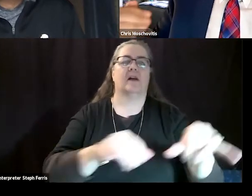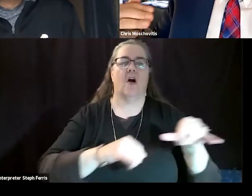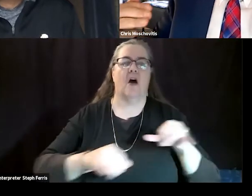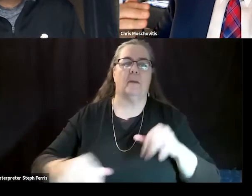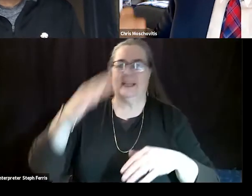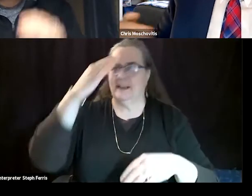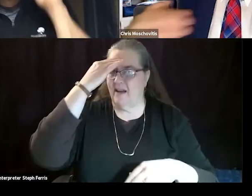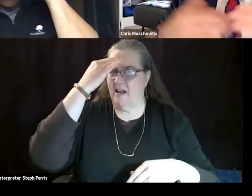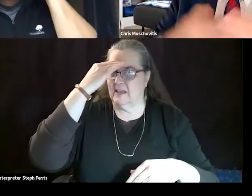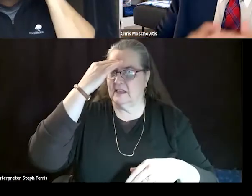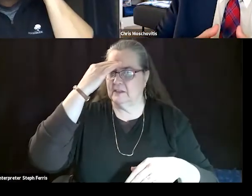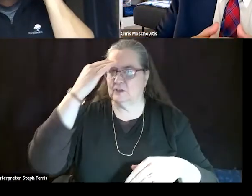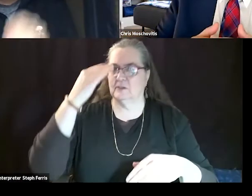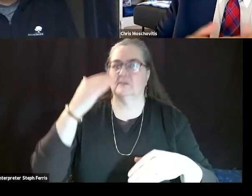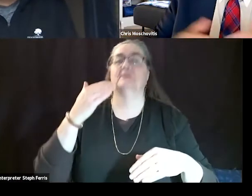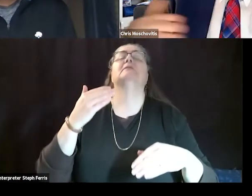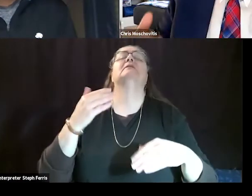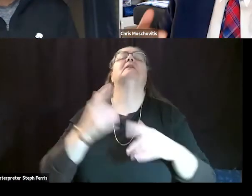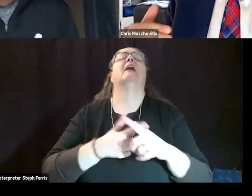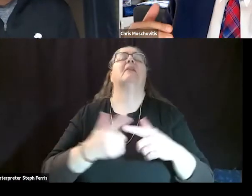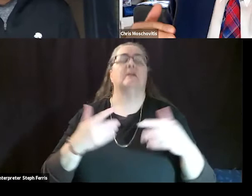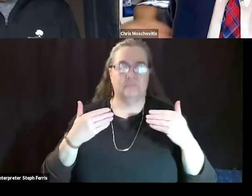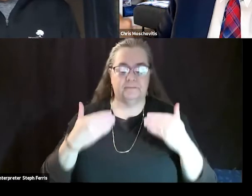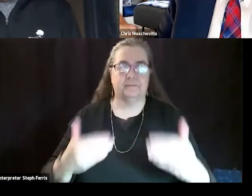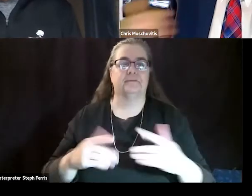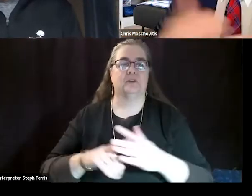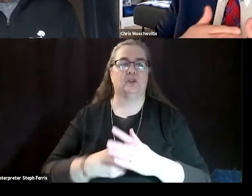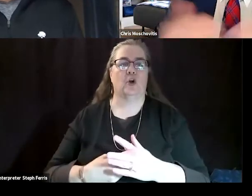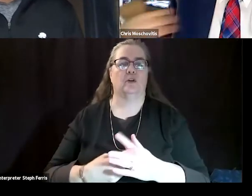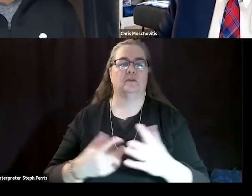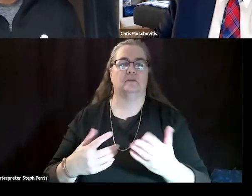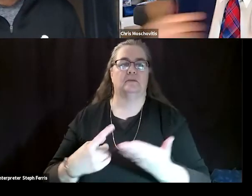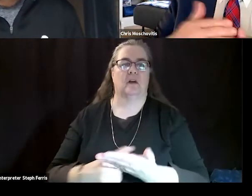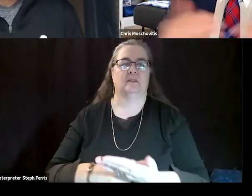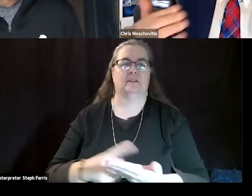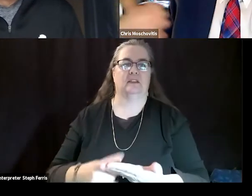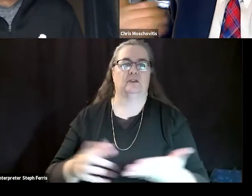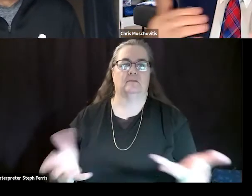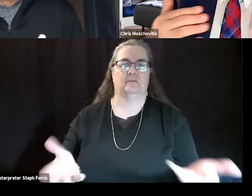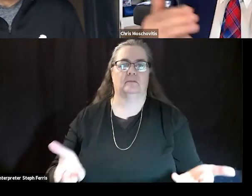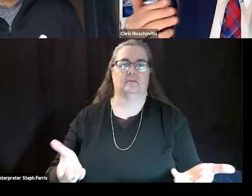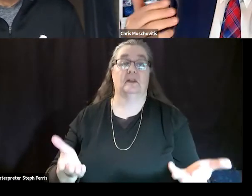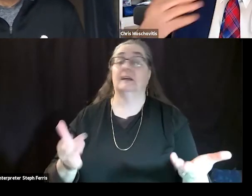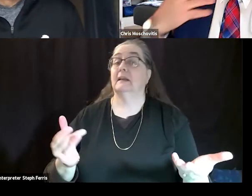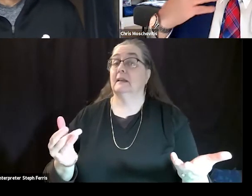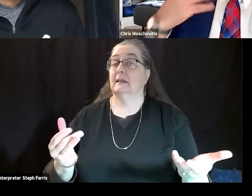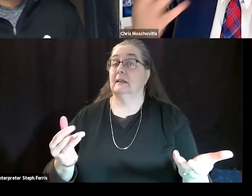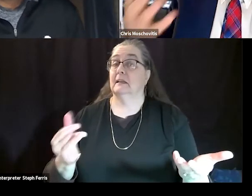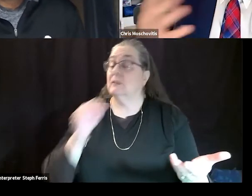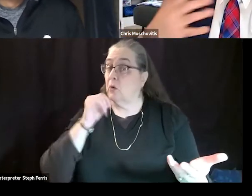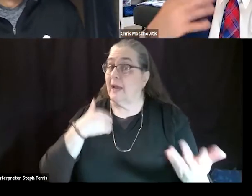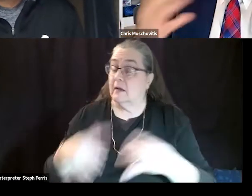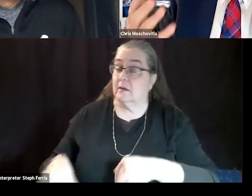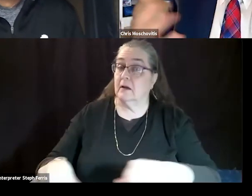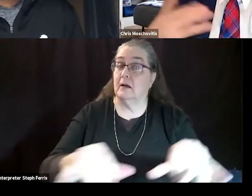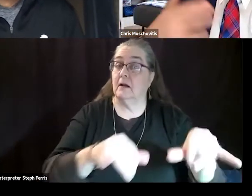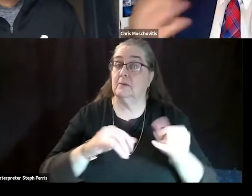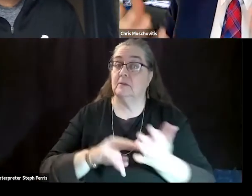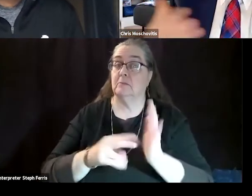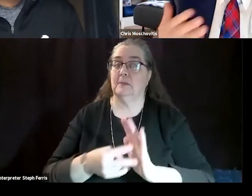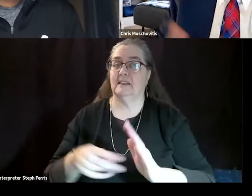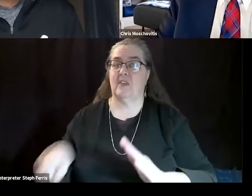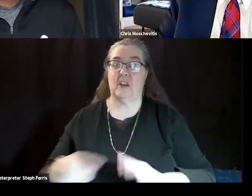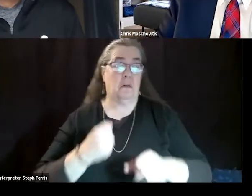and then we can actually have a conversation. Otherwise, we're having shouting matches between people that don't listen to one another and